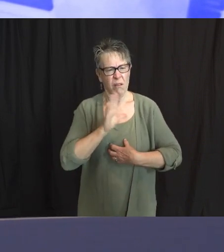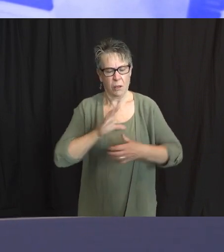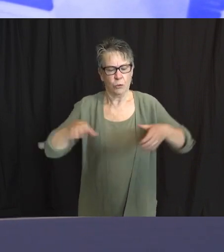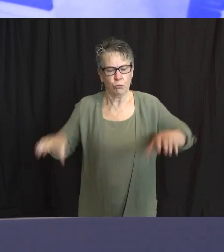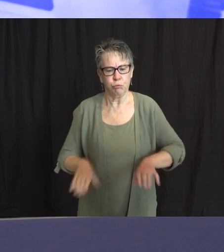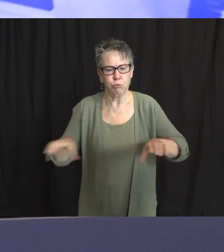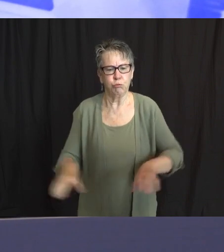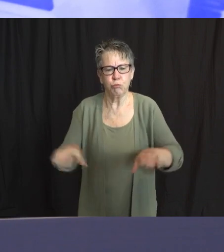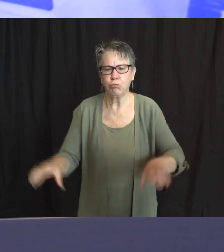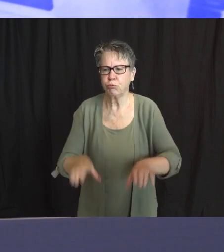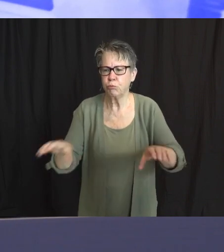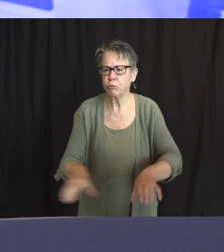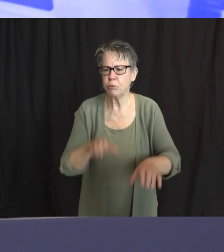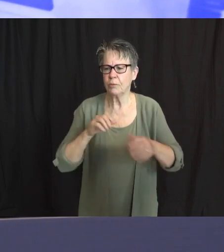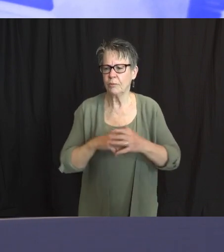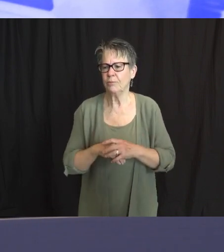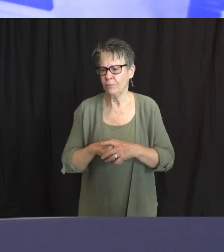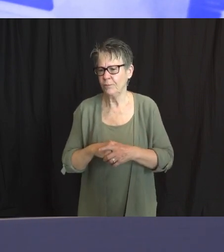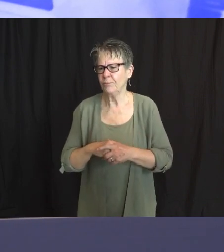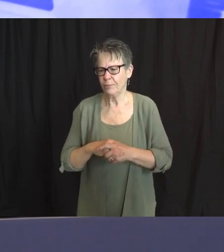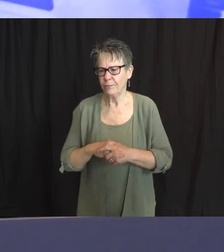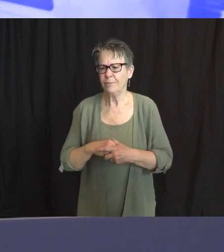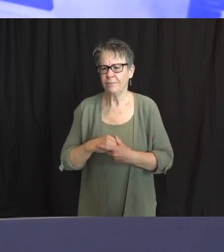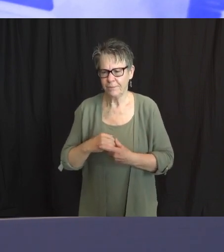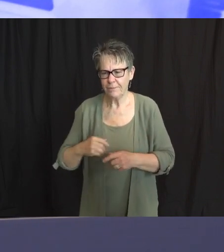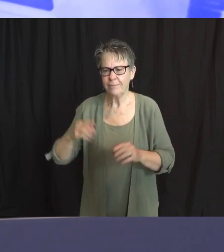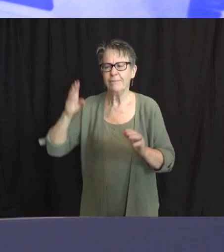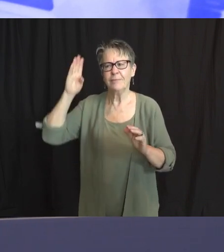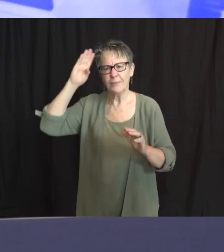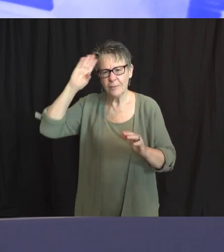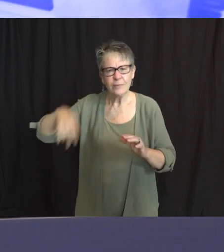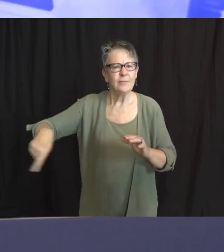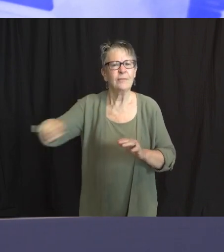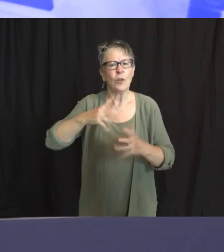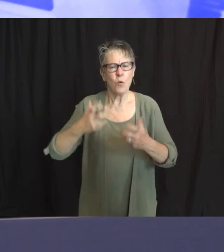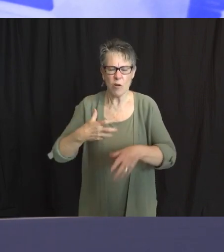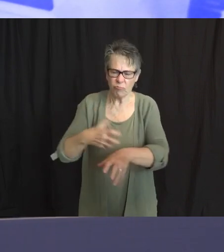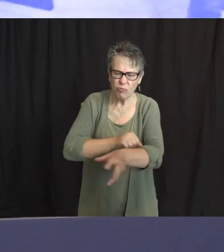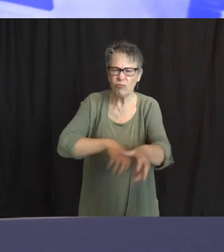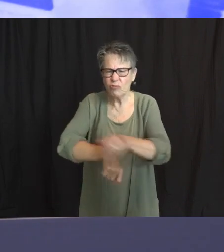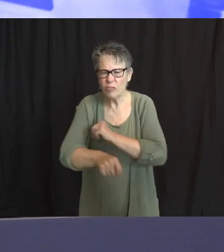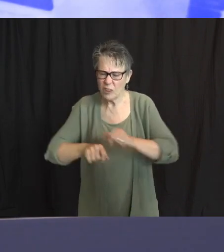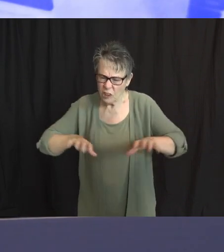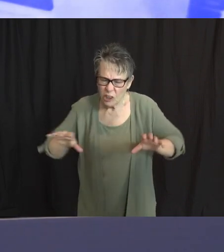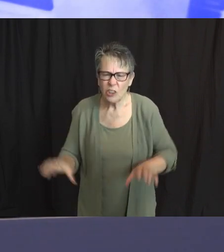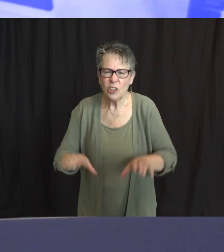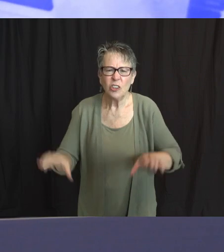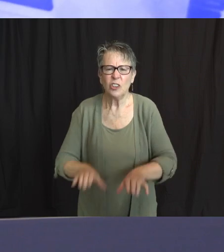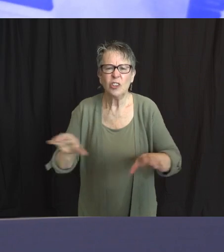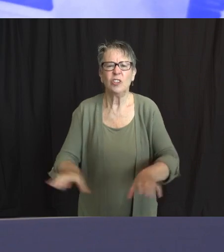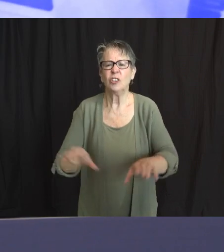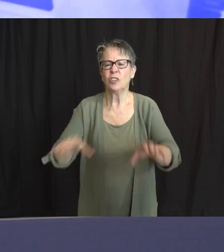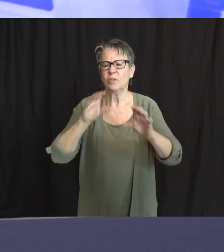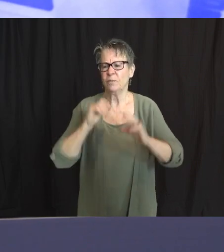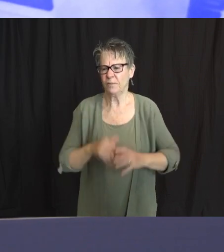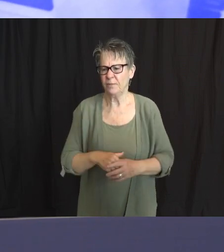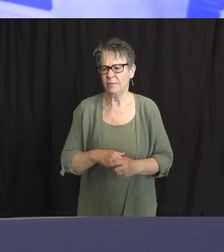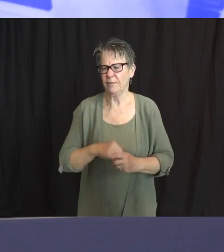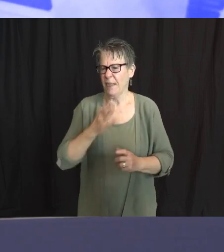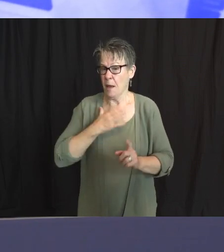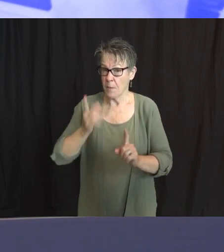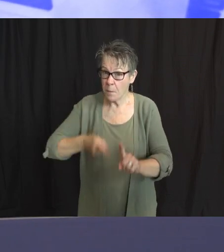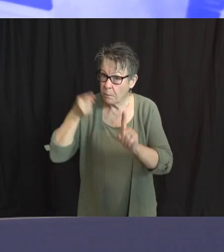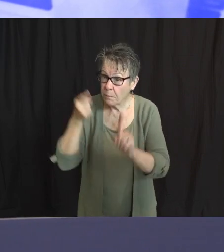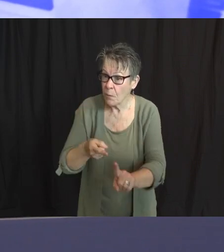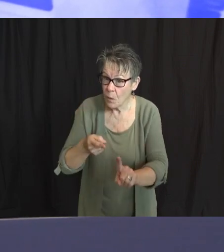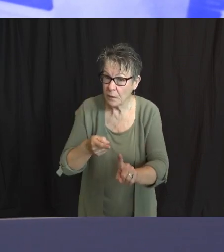and the country as the model that we are for the rest of the globe, and that would be my message to them, to not get wrapped around the